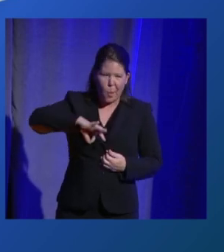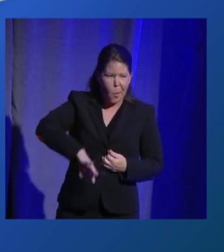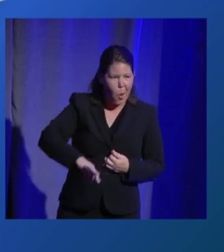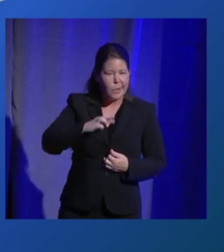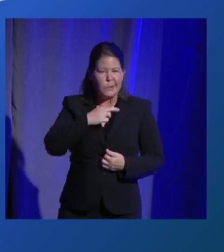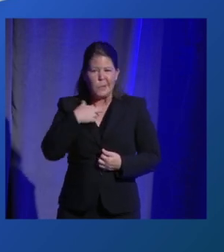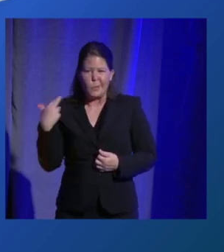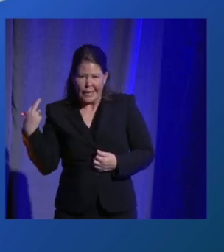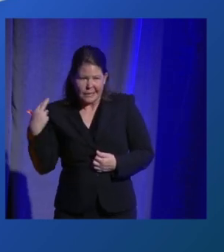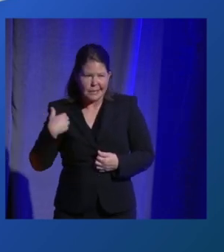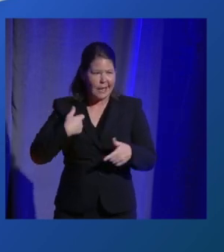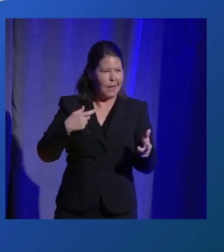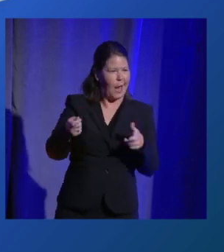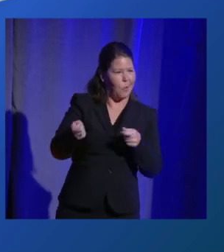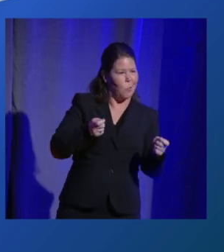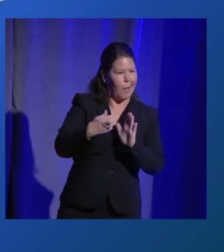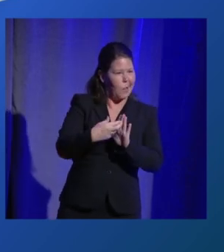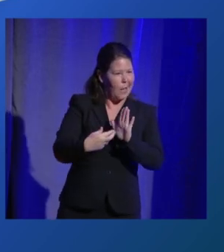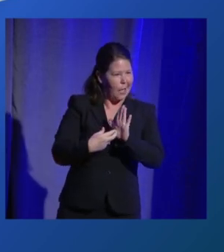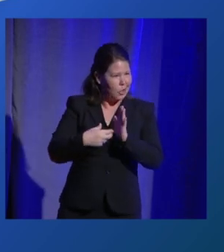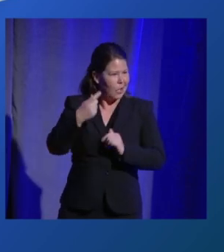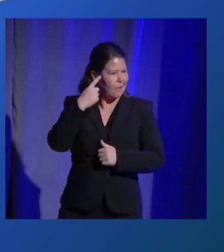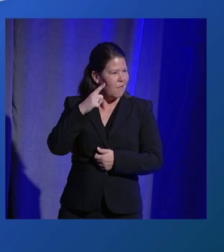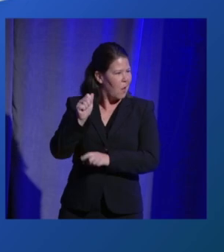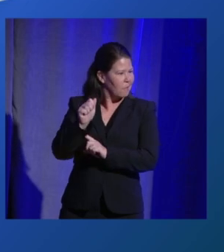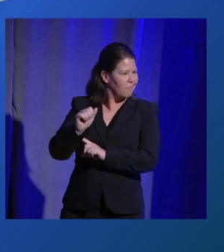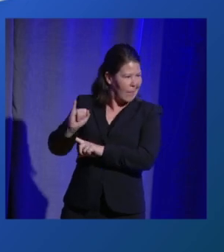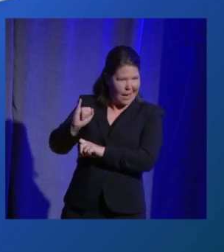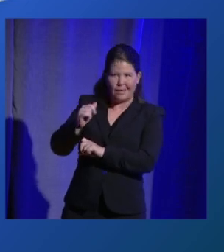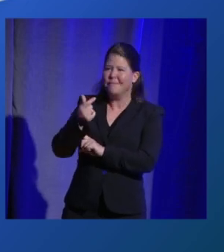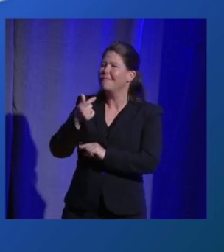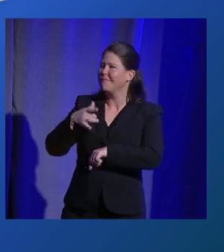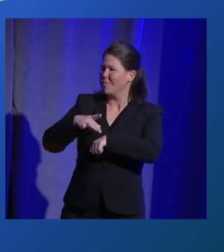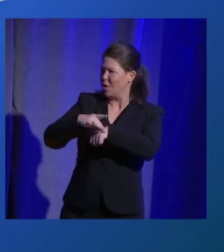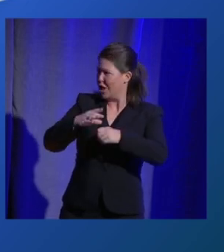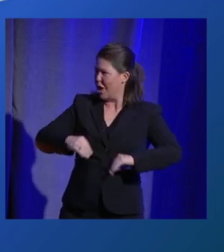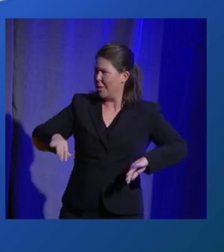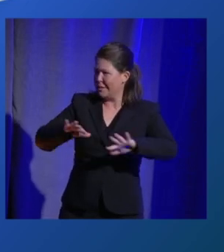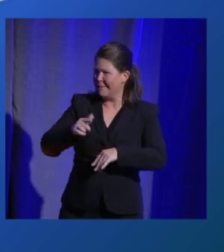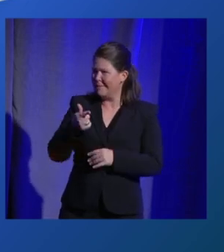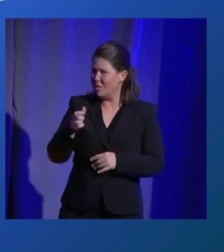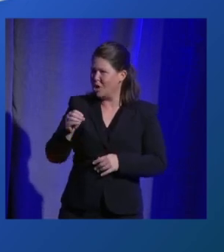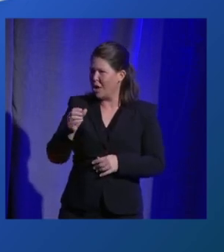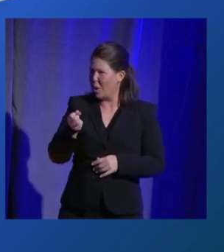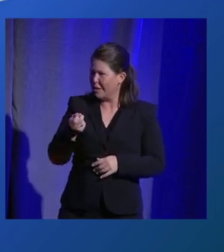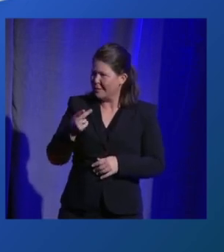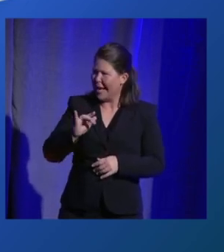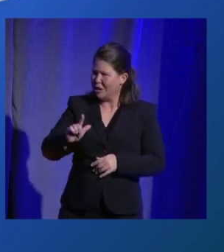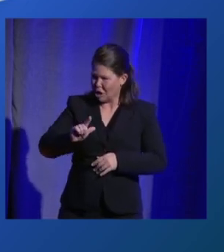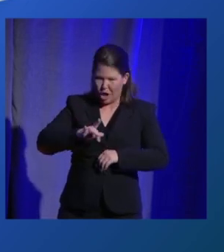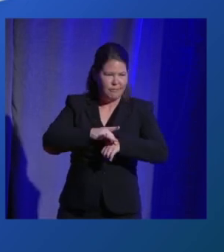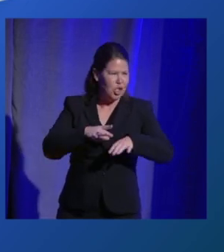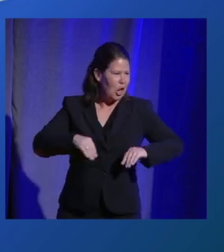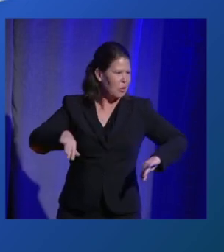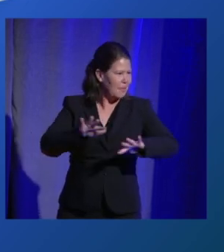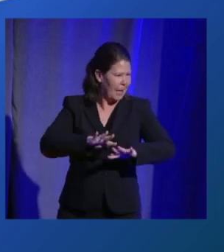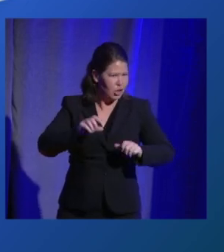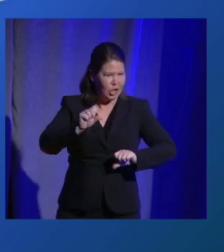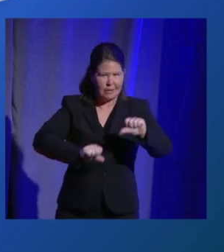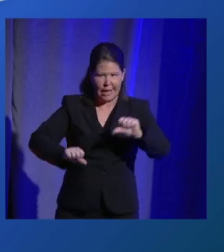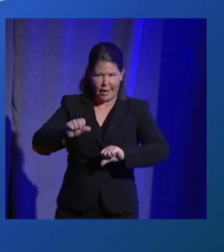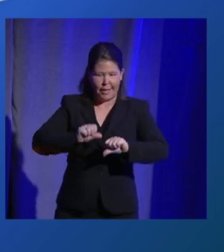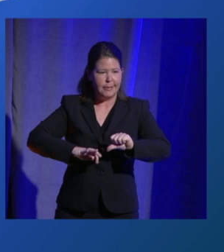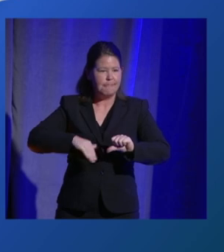the geospatial science the moderator for this panel is Mark Mel Mark serves as the National